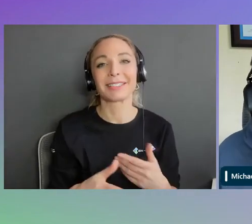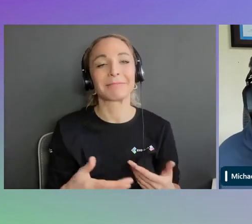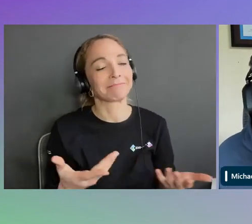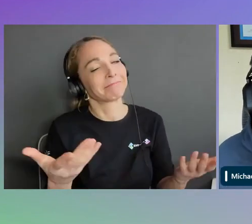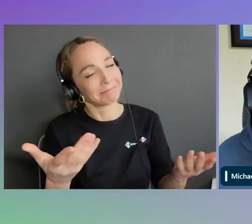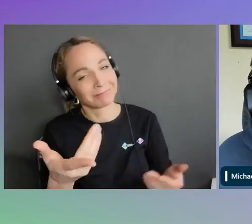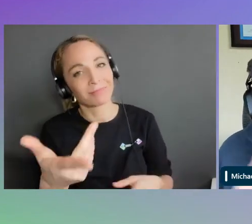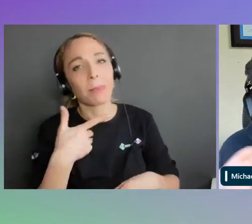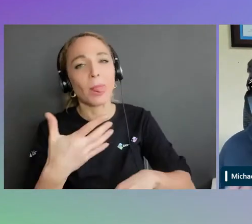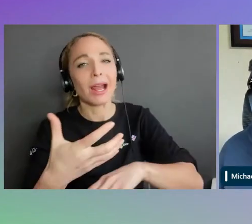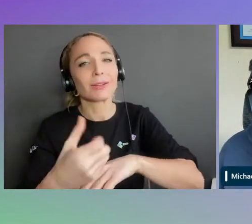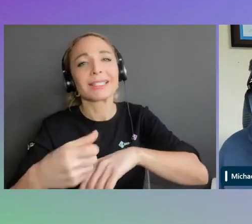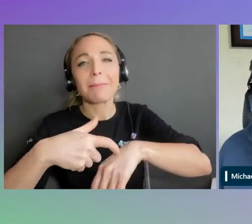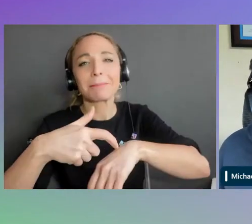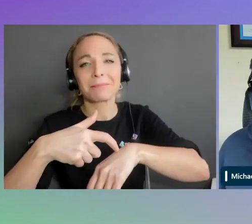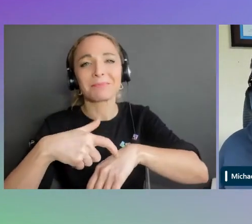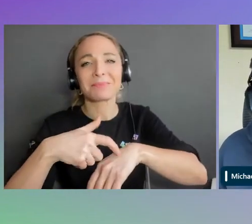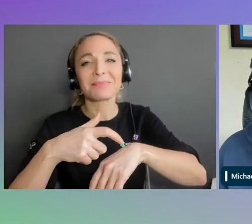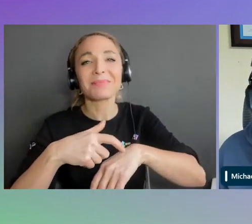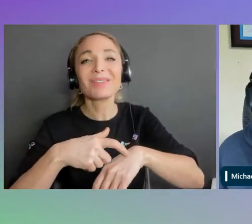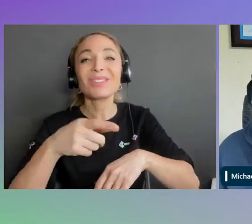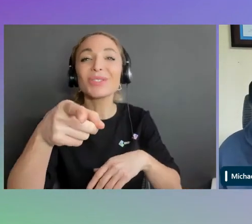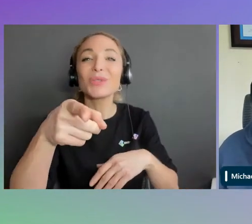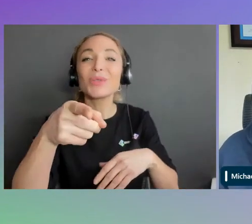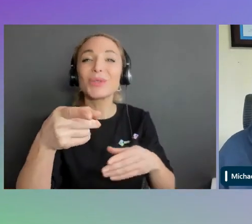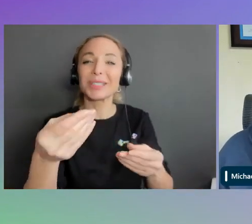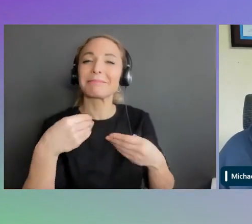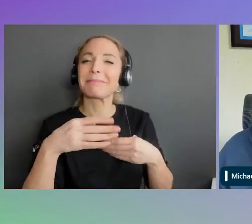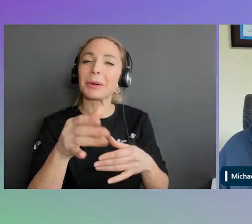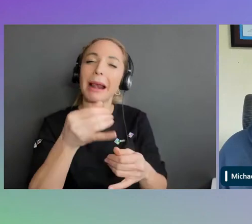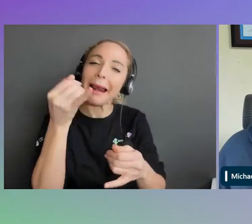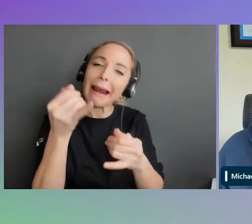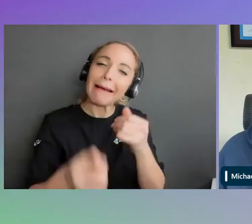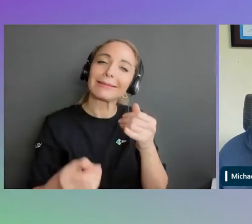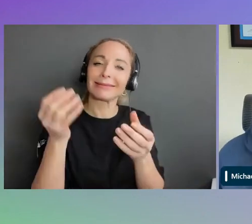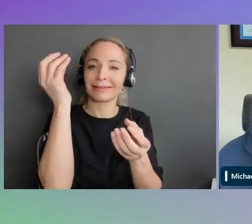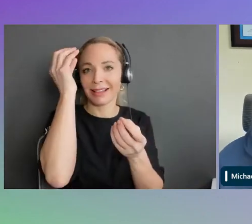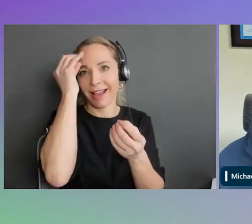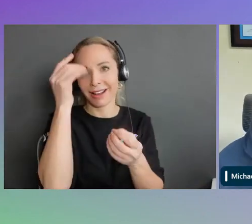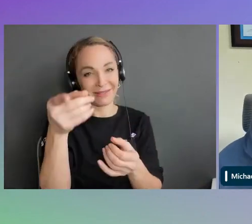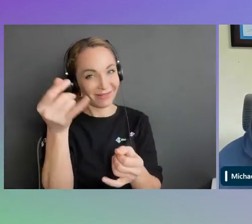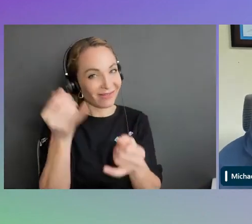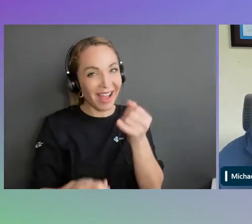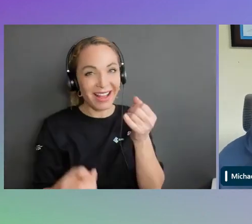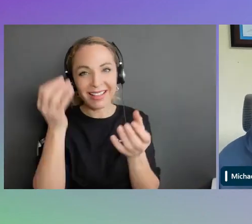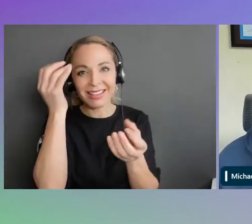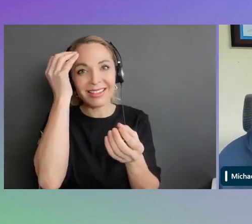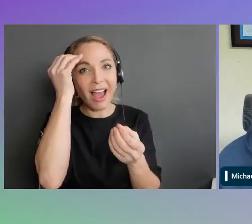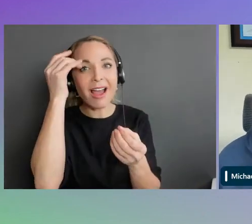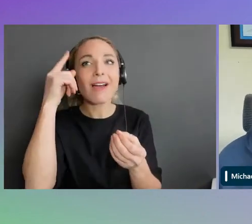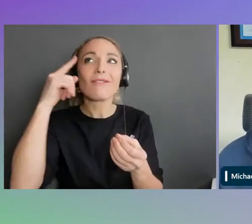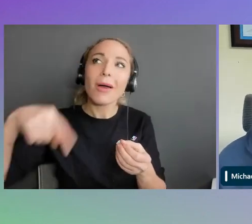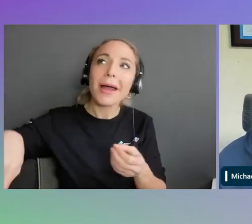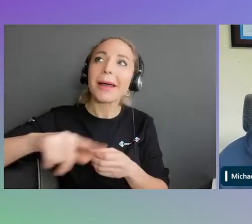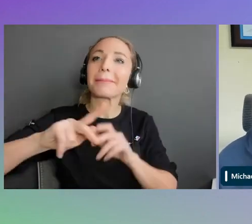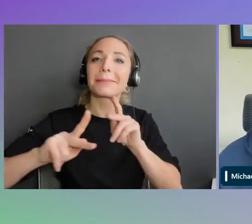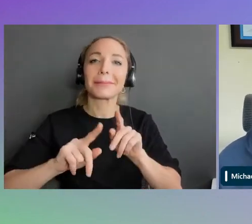you leave us, Cynthia, with your last thought. So, what final thought do you have for our attendees today in your